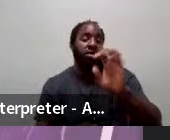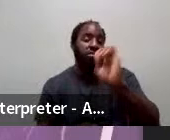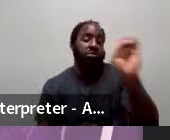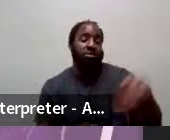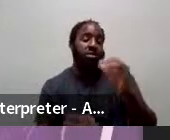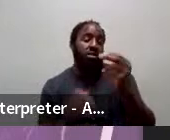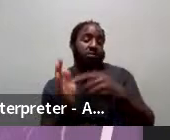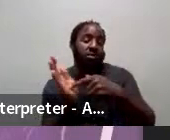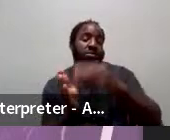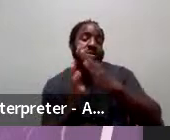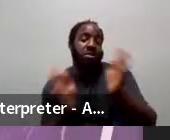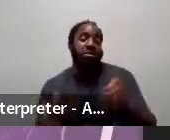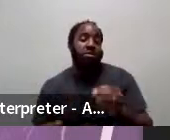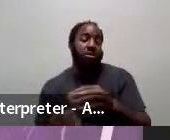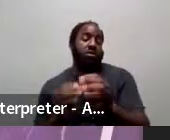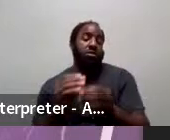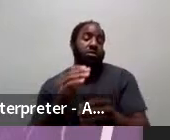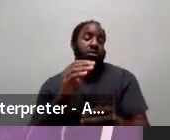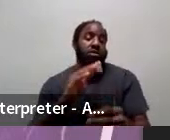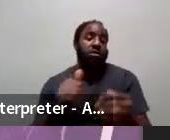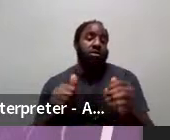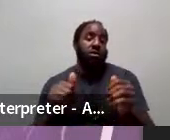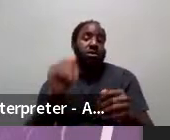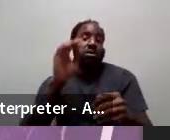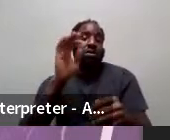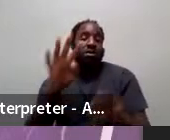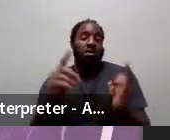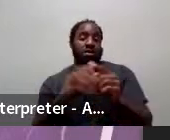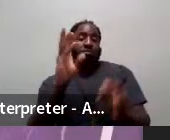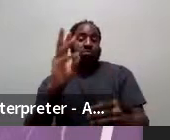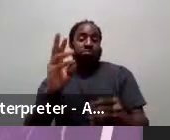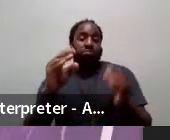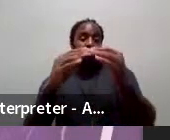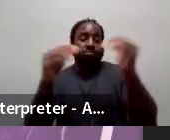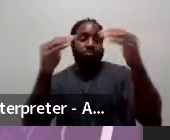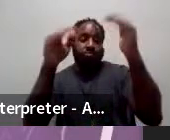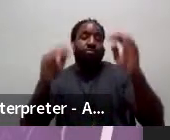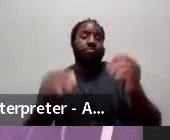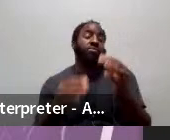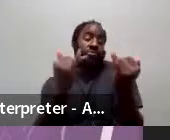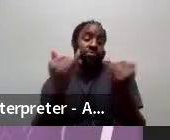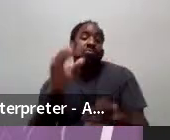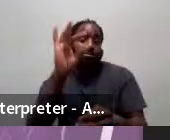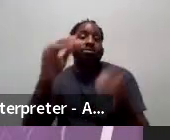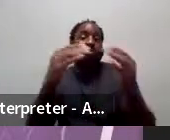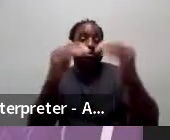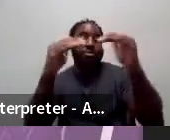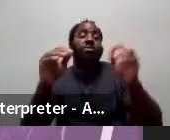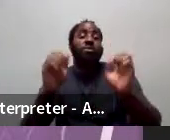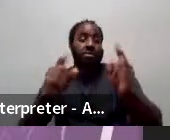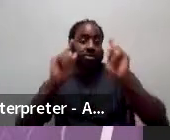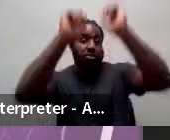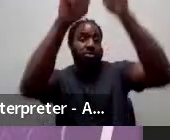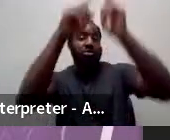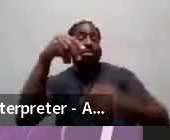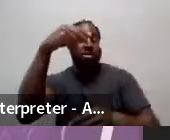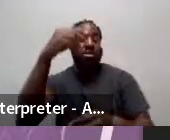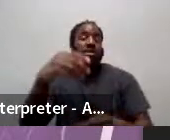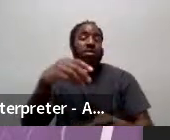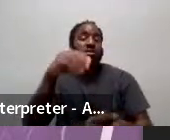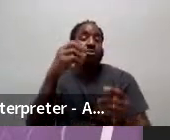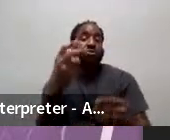housing, a former 6-story building, now 8-story building, can go as high as 12 stories with the height